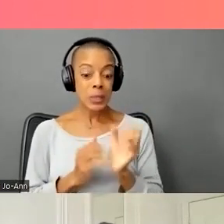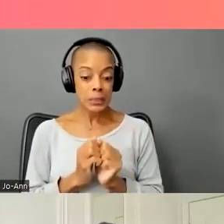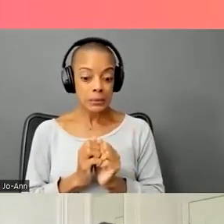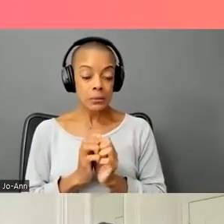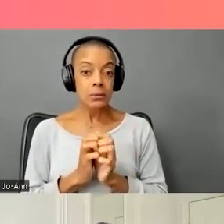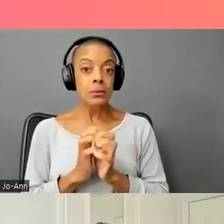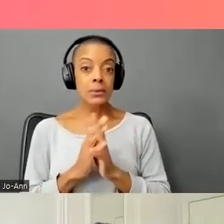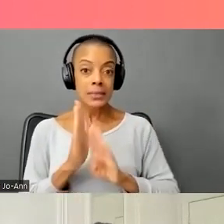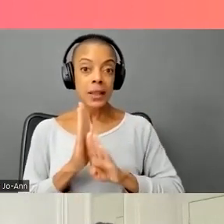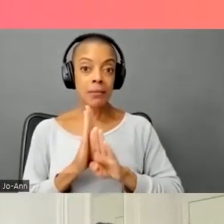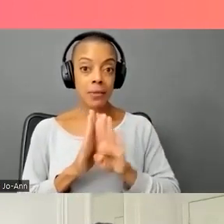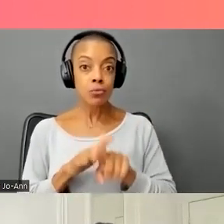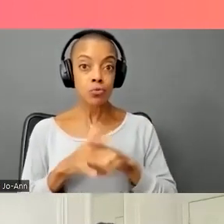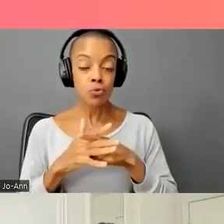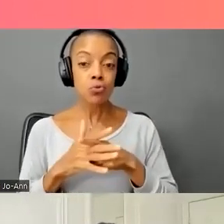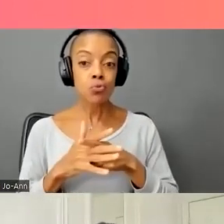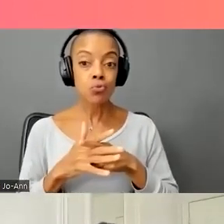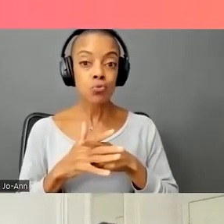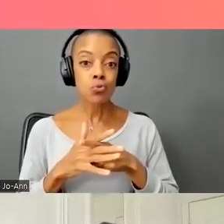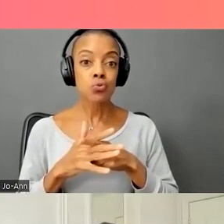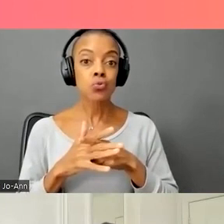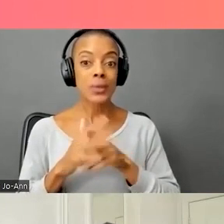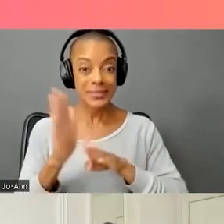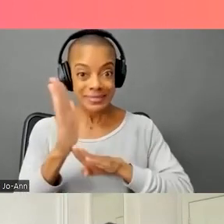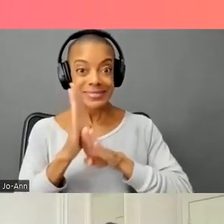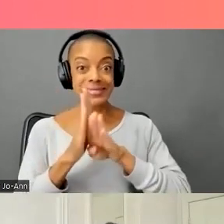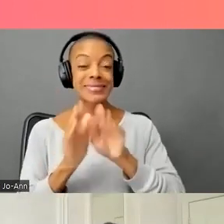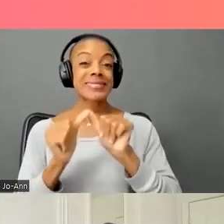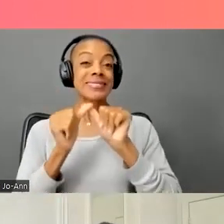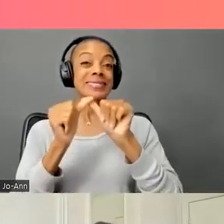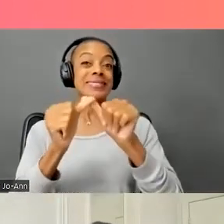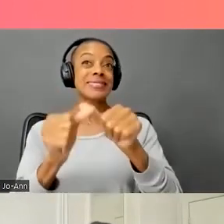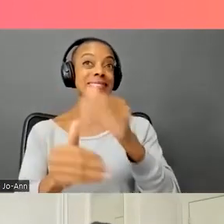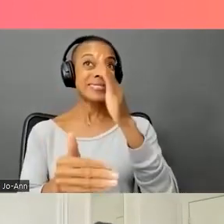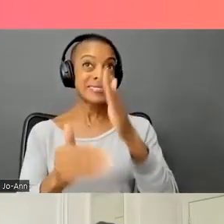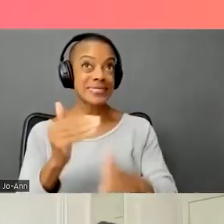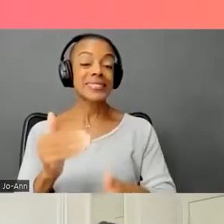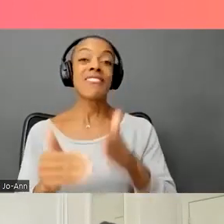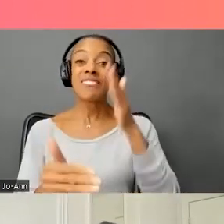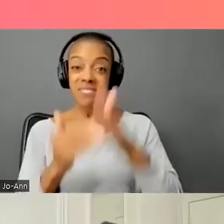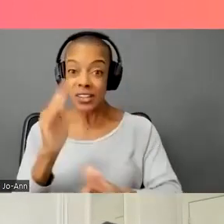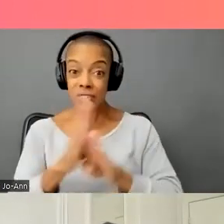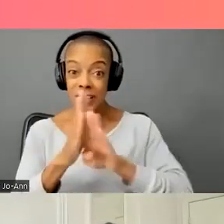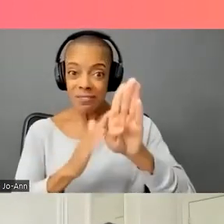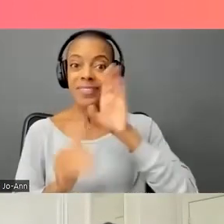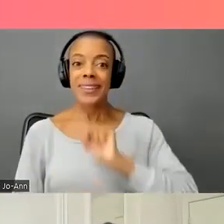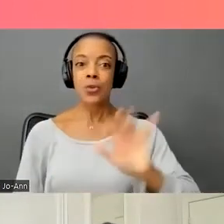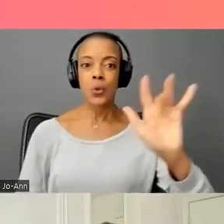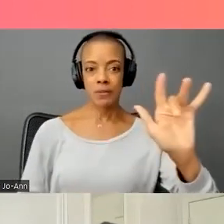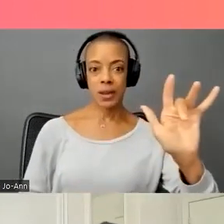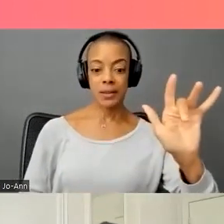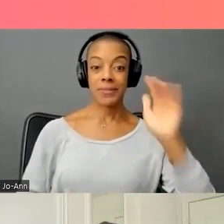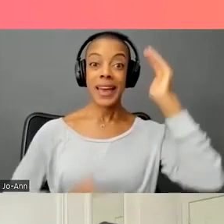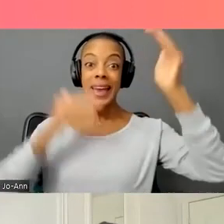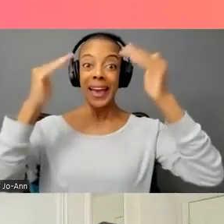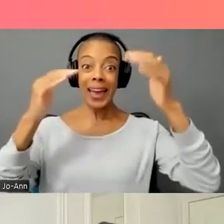which completes that development completes around the age of 25. So an adult brain is actually just